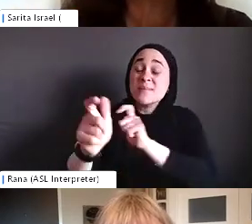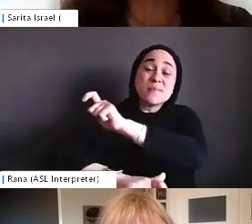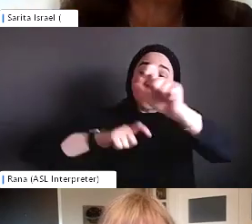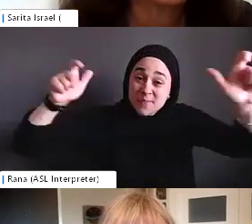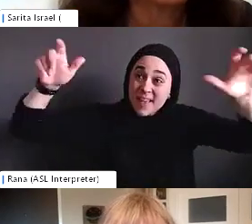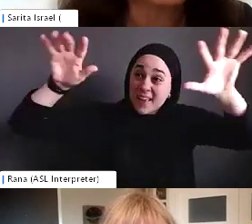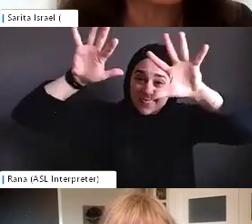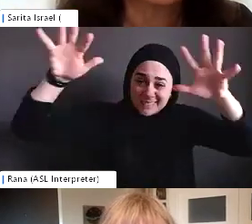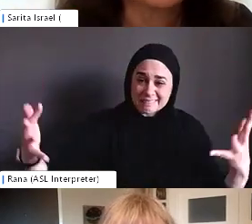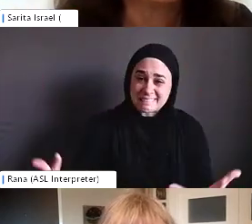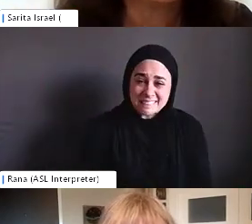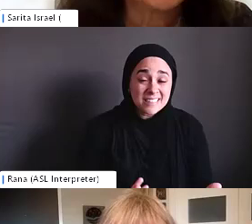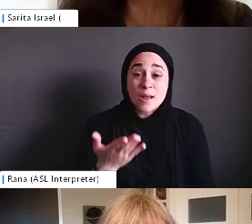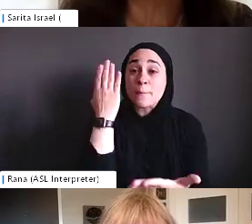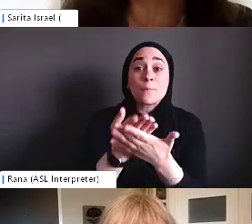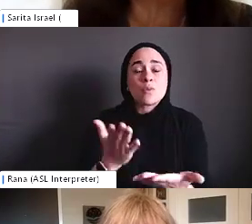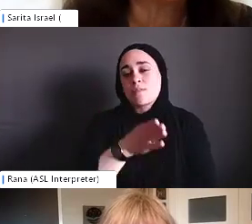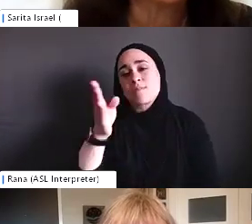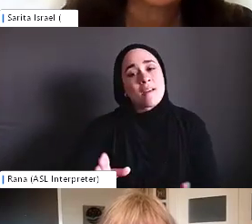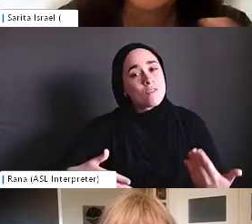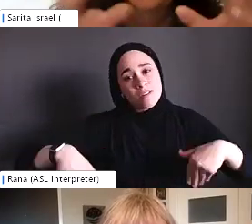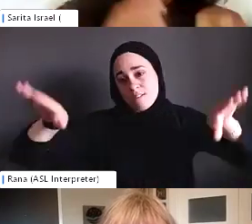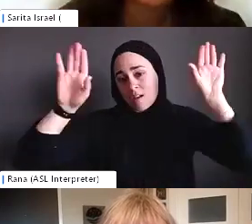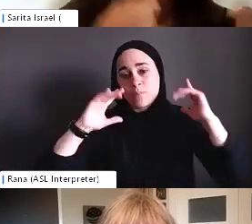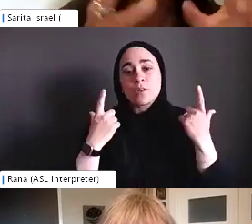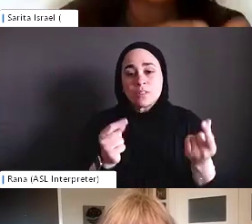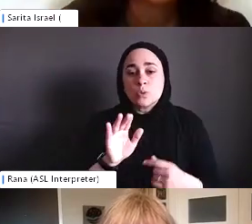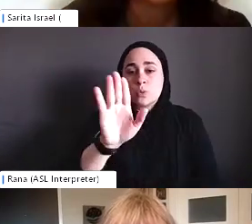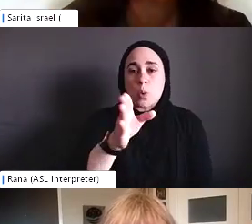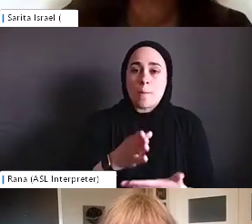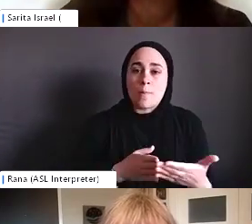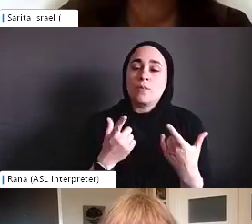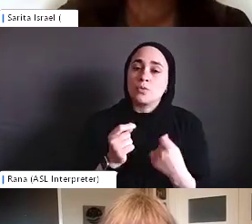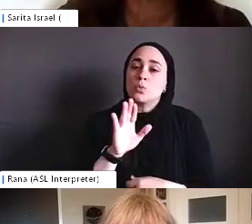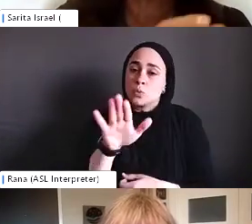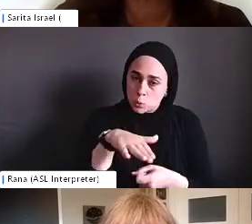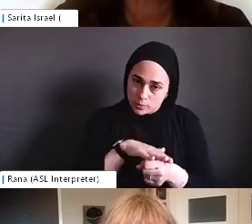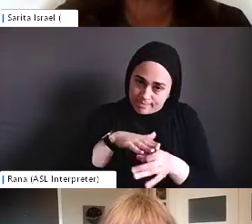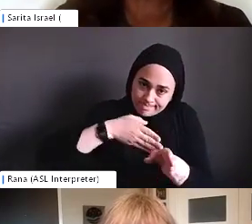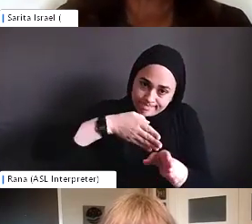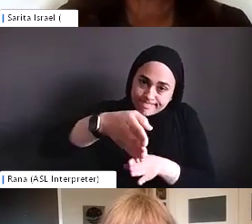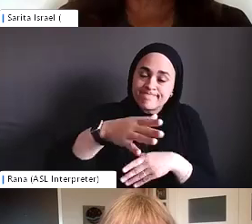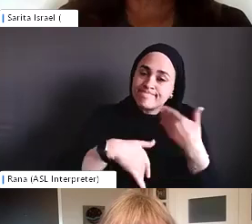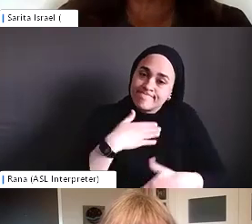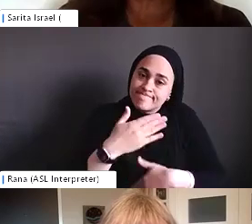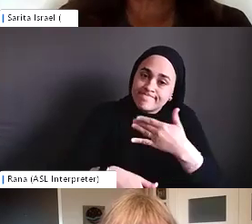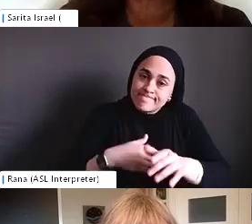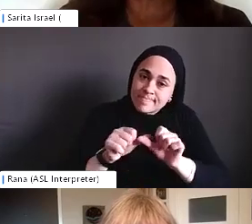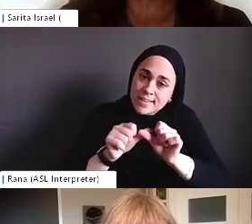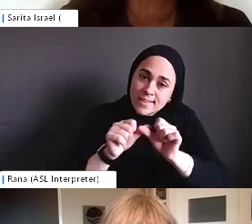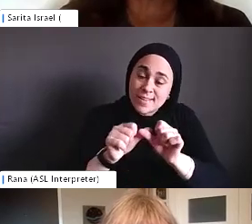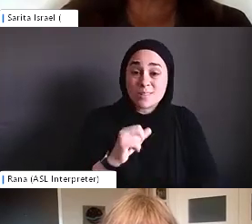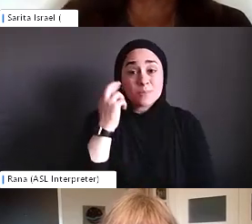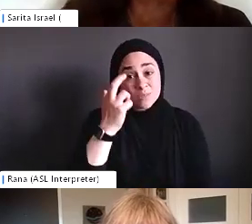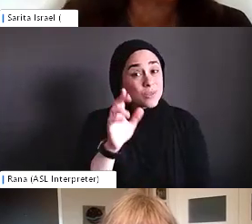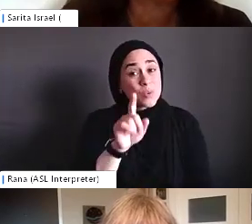it just proved to me you never give up, and you do your part. At least do your part, do your niche, and keep it going, because eventually you'll